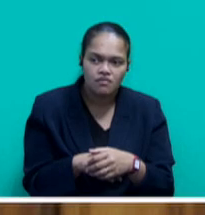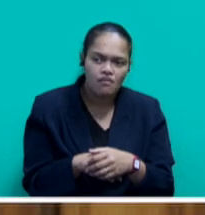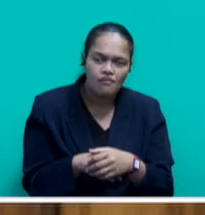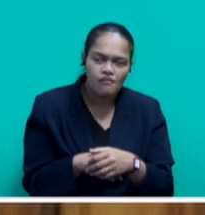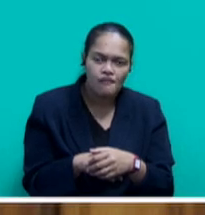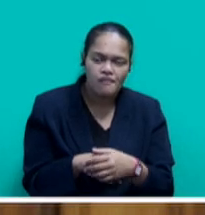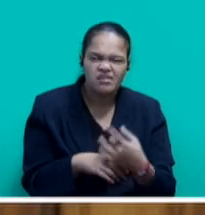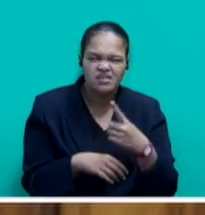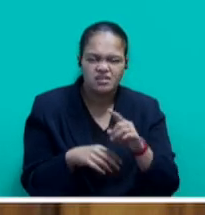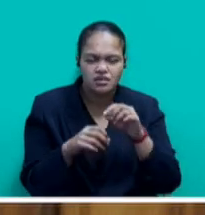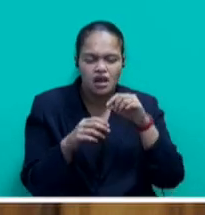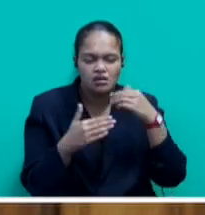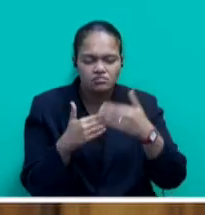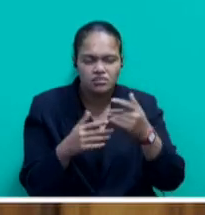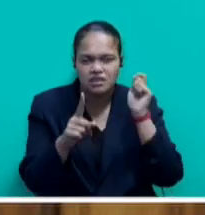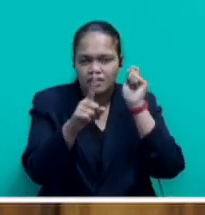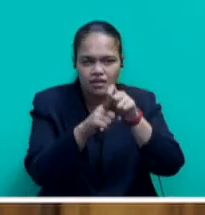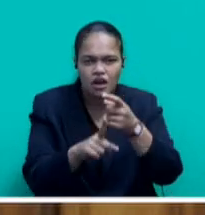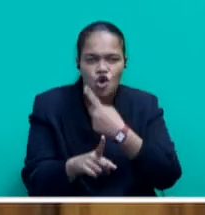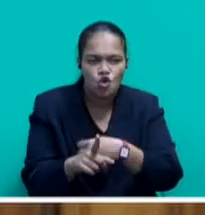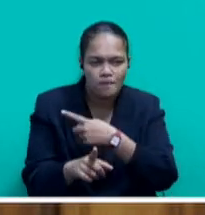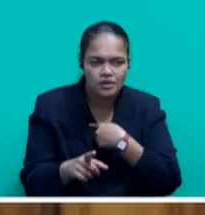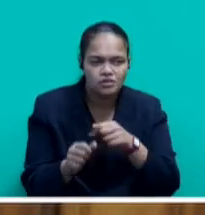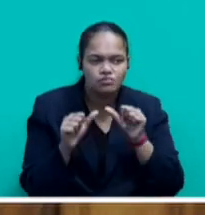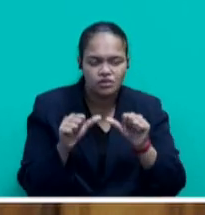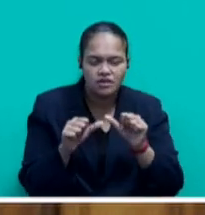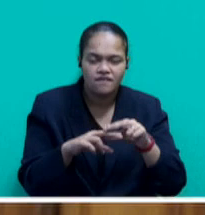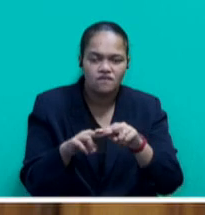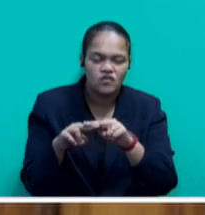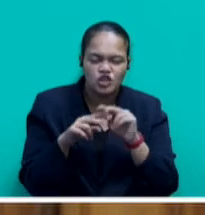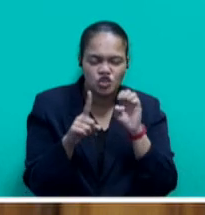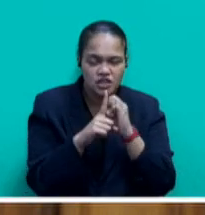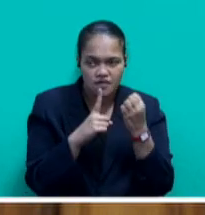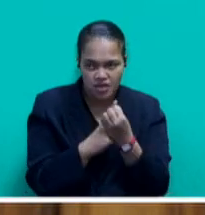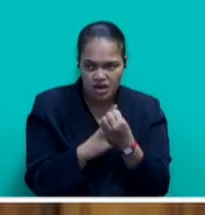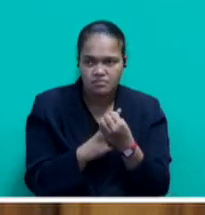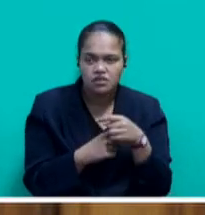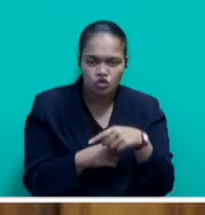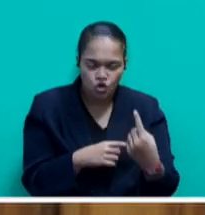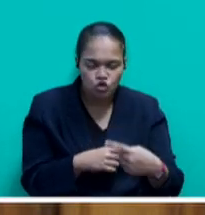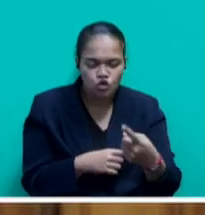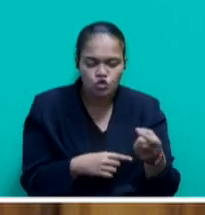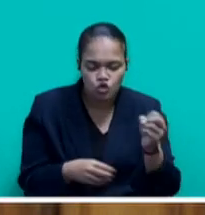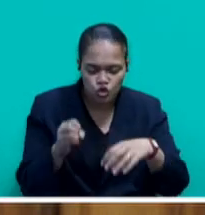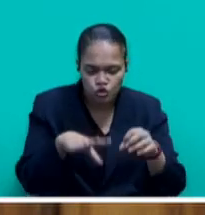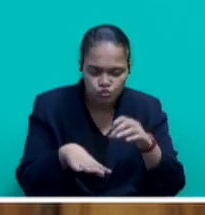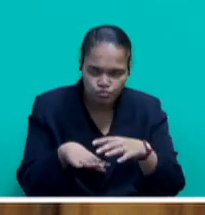ambition, net zero emission target, and commitment to protecting Fiji's environment. This will also contribute to Fiji's